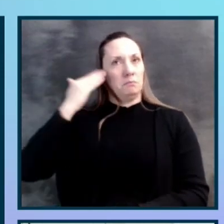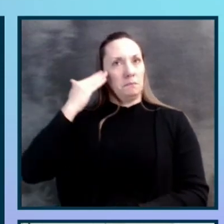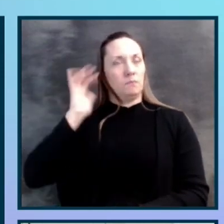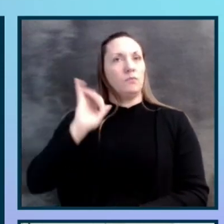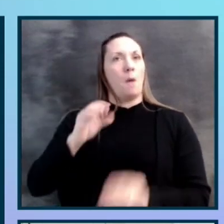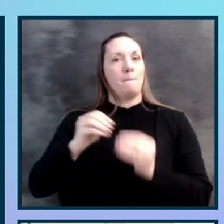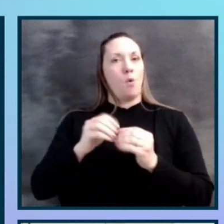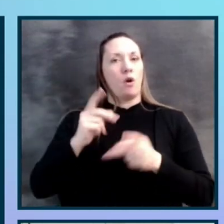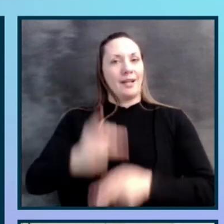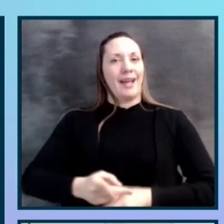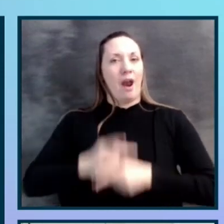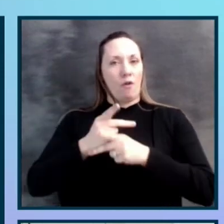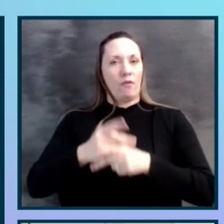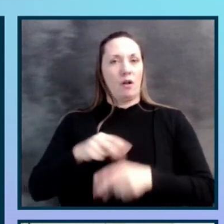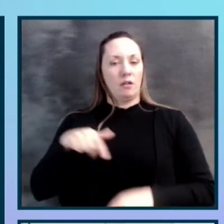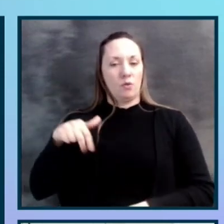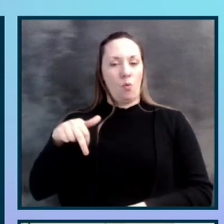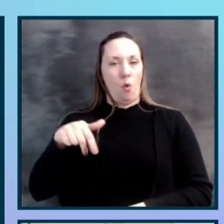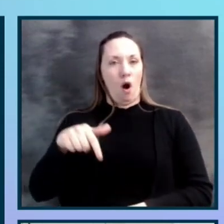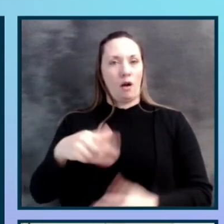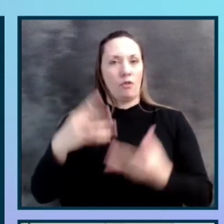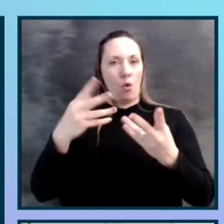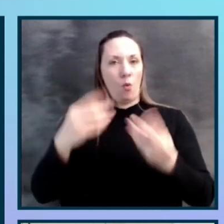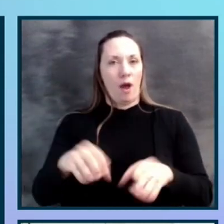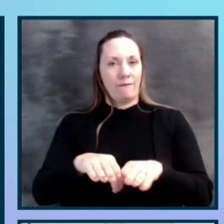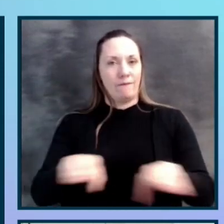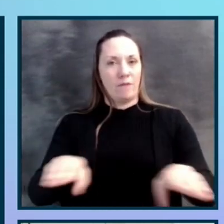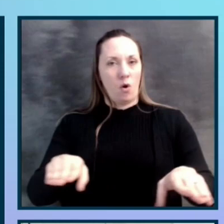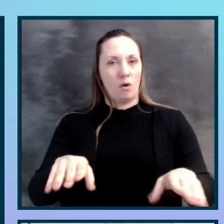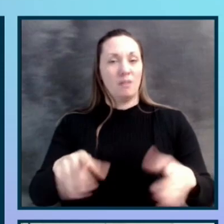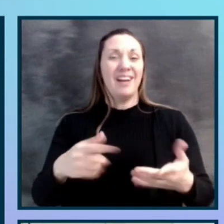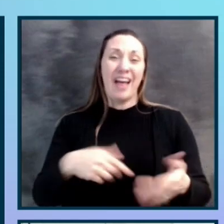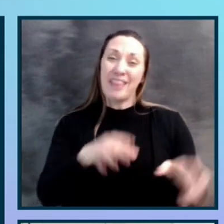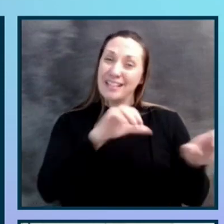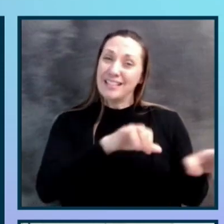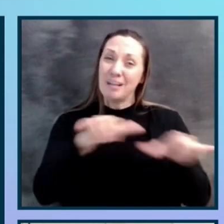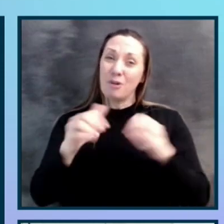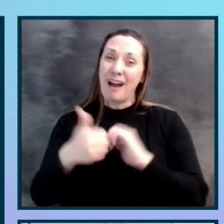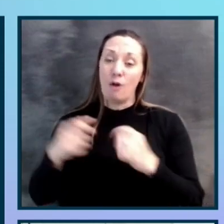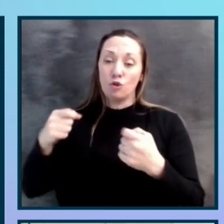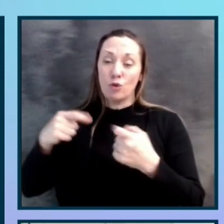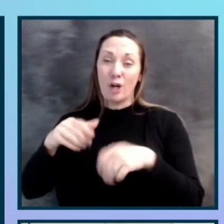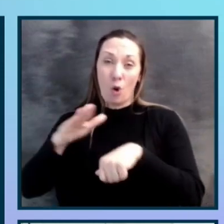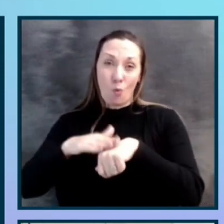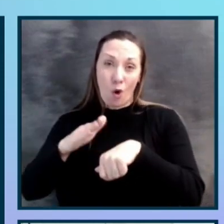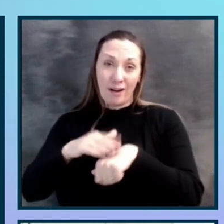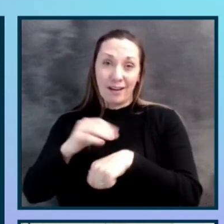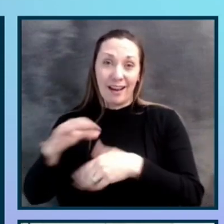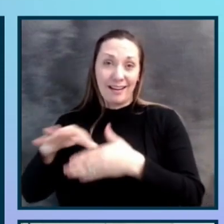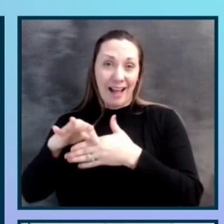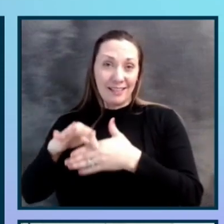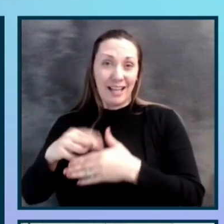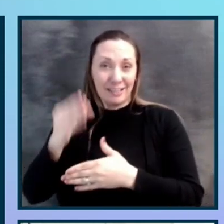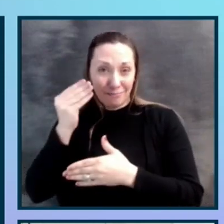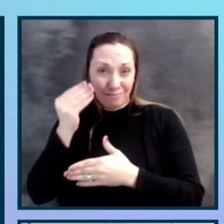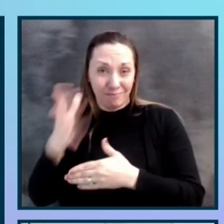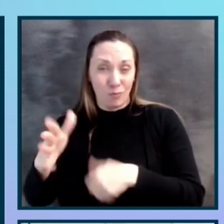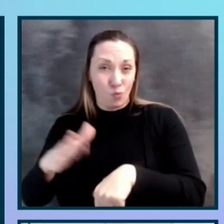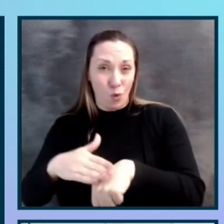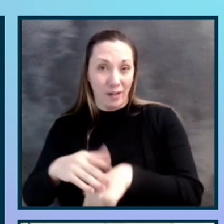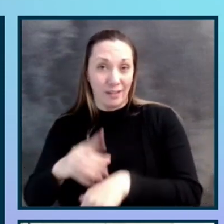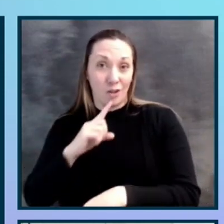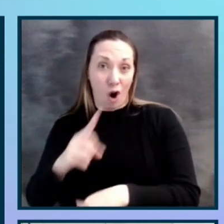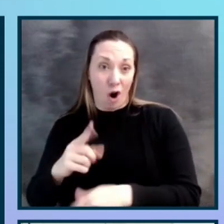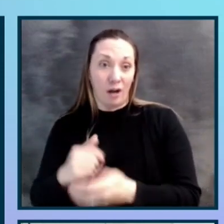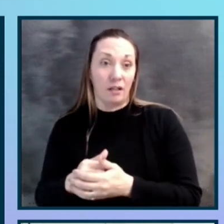wet floor. And that's very much how trigger warnings and content notes kind of are. And